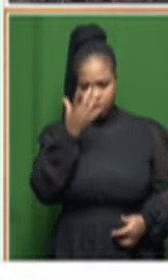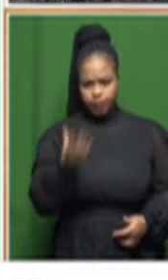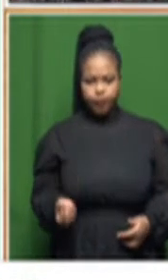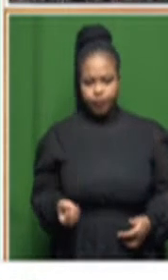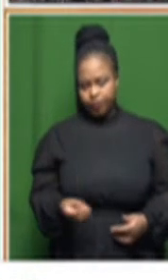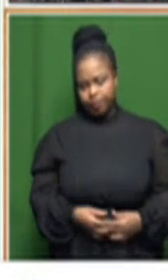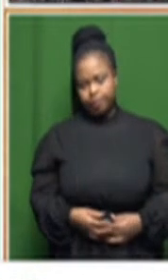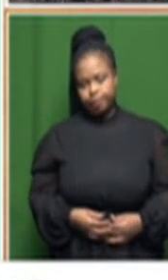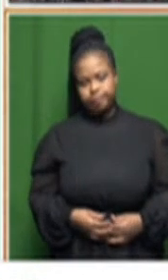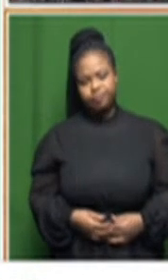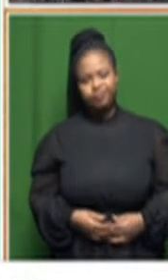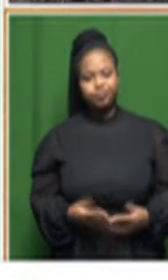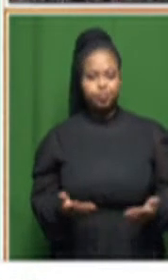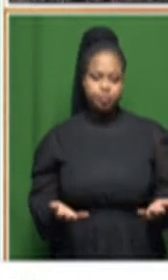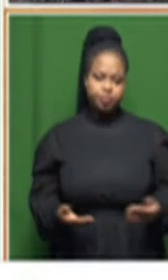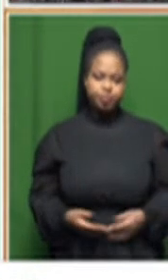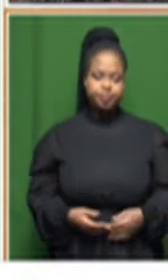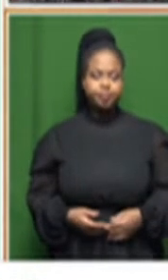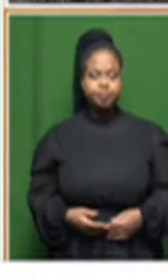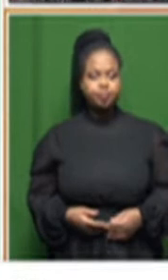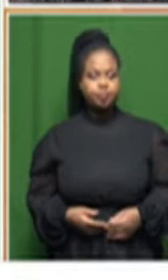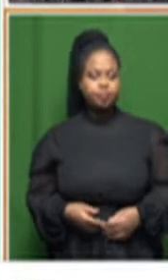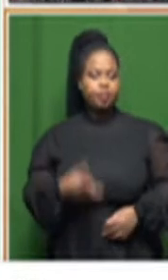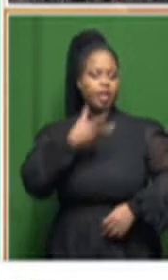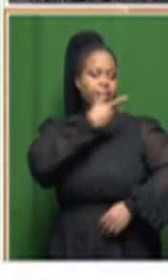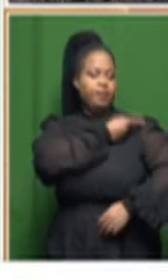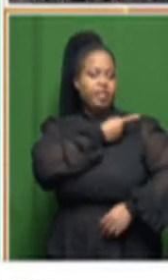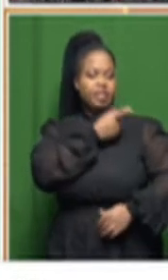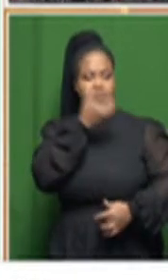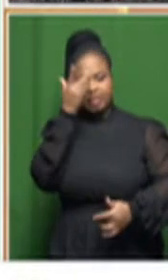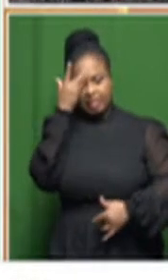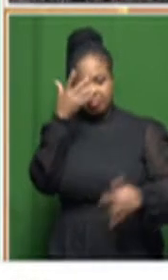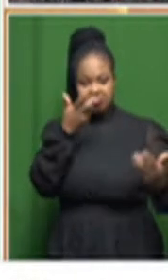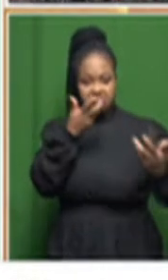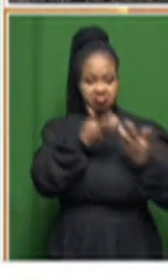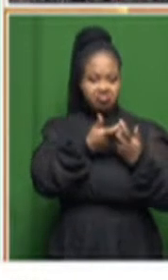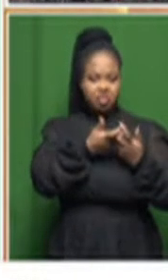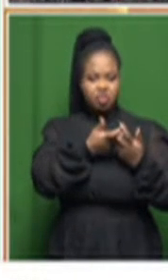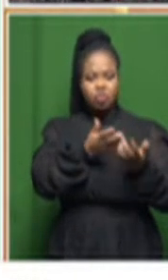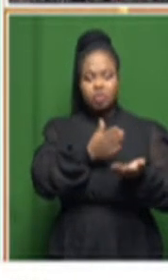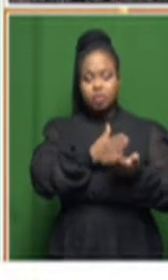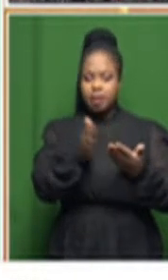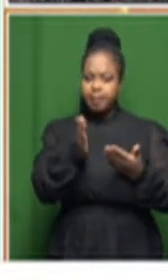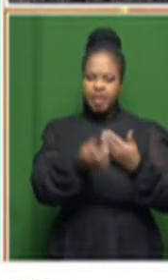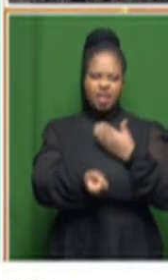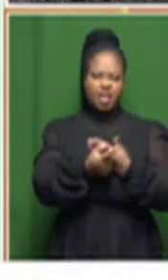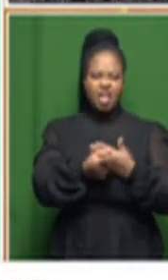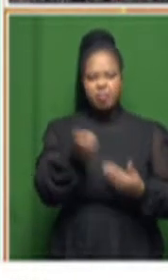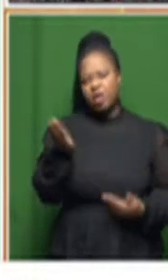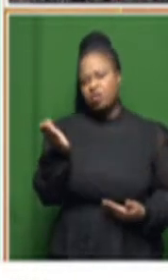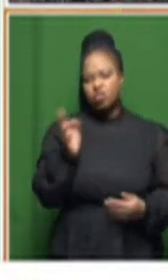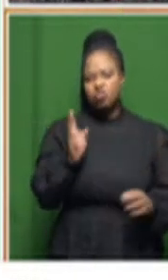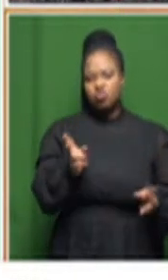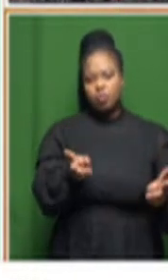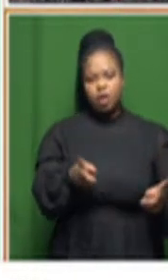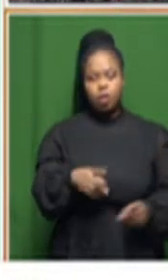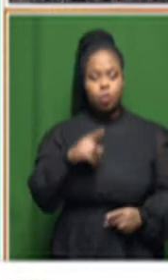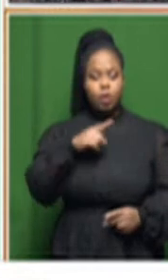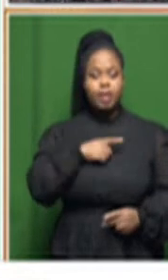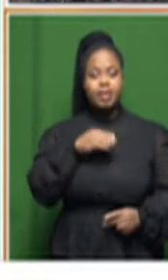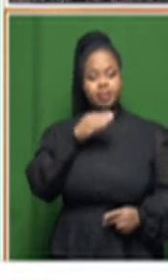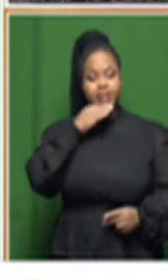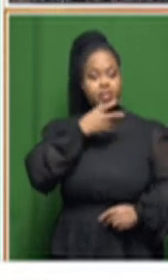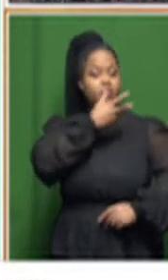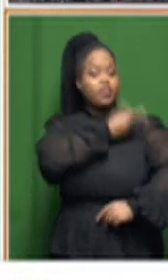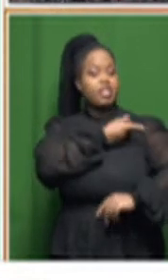there's inconsistent with causal association. So this is very common now with COVID-19, which means that the event happened